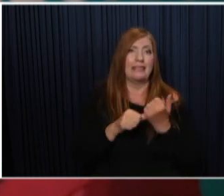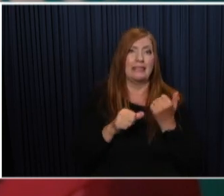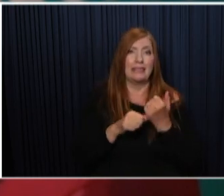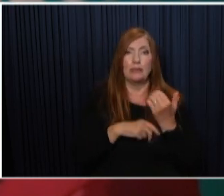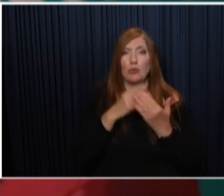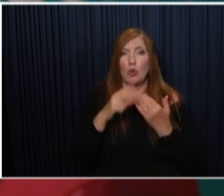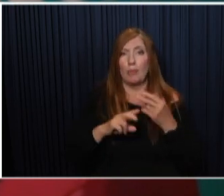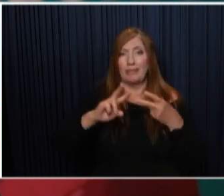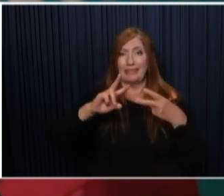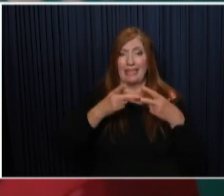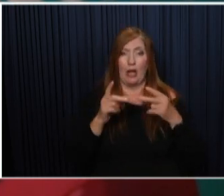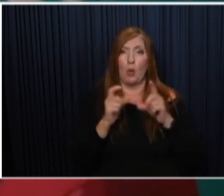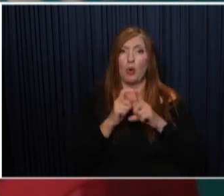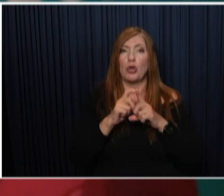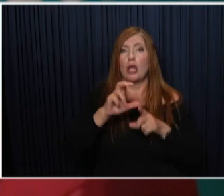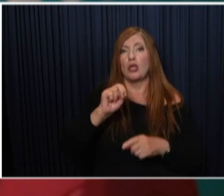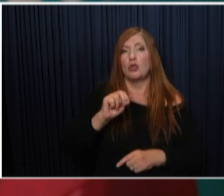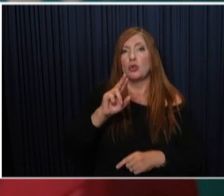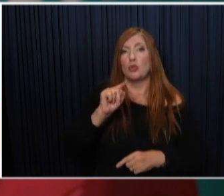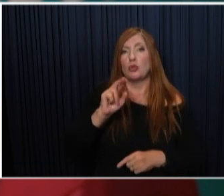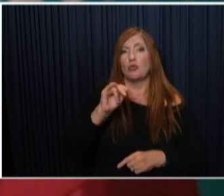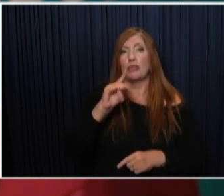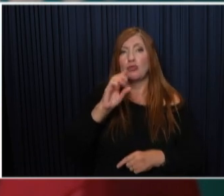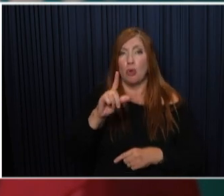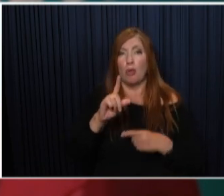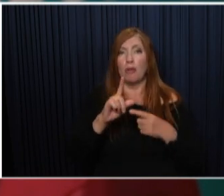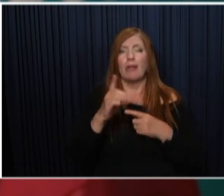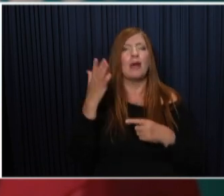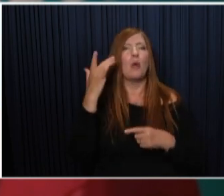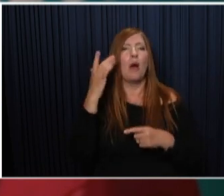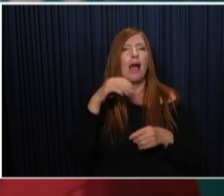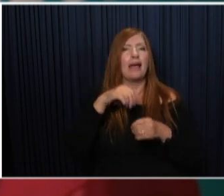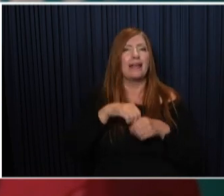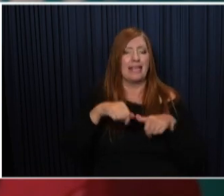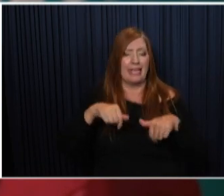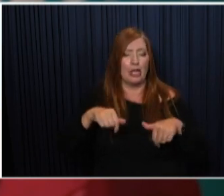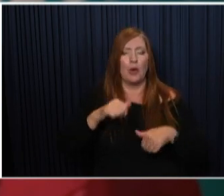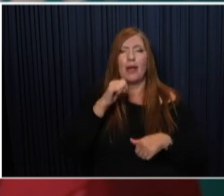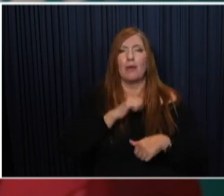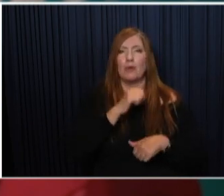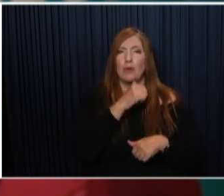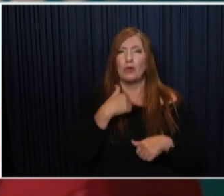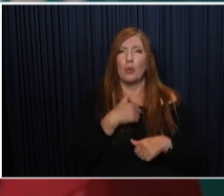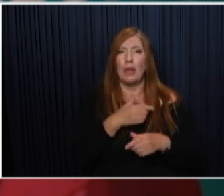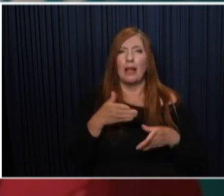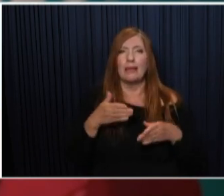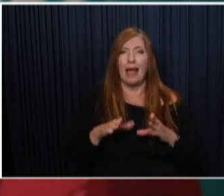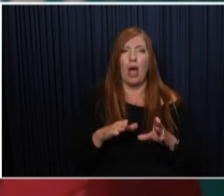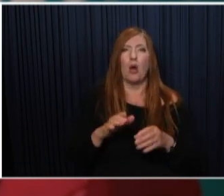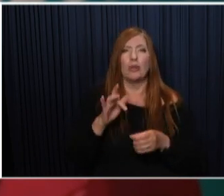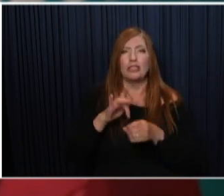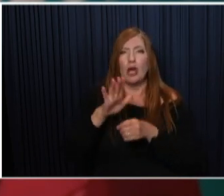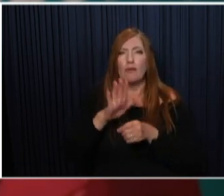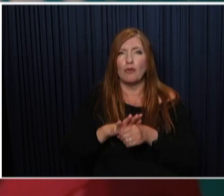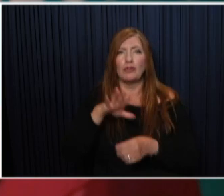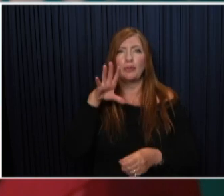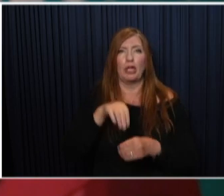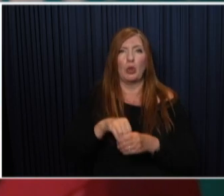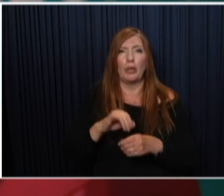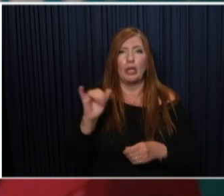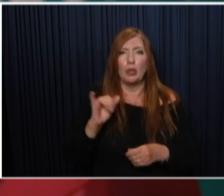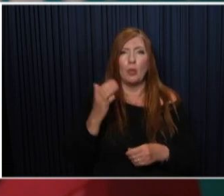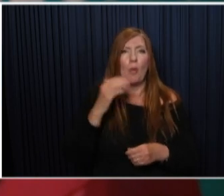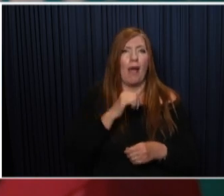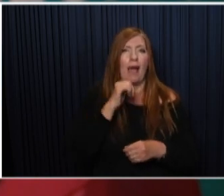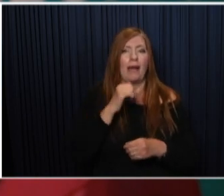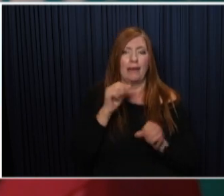is nutritional. Why in Arizona are we allowing soft drinks to be included in that? Why can we go and